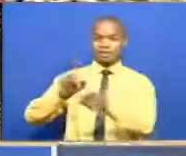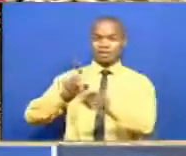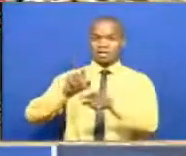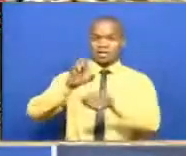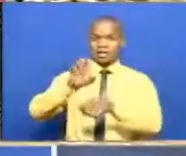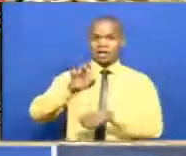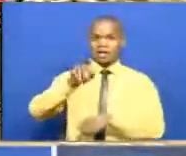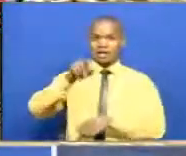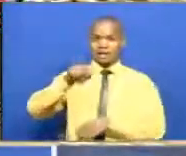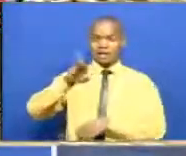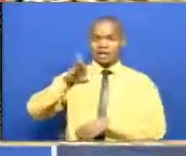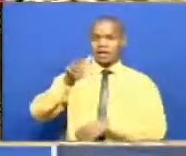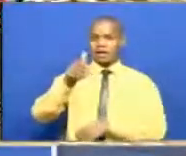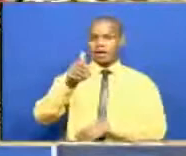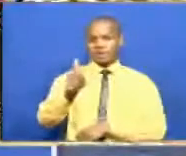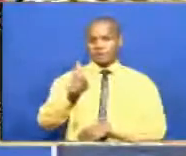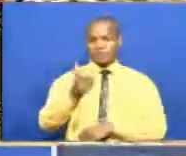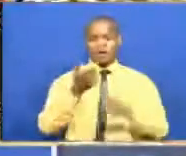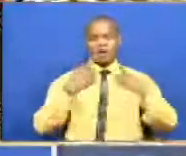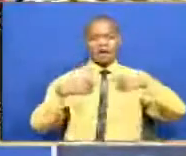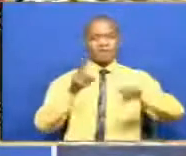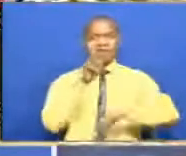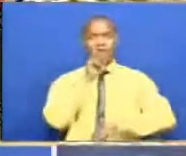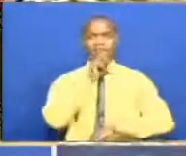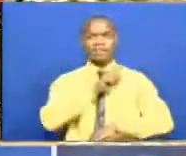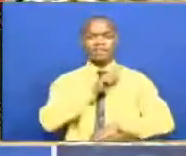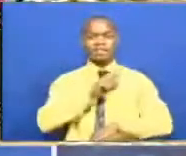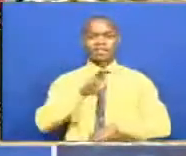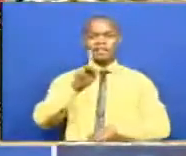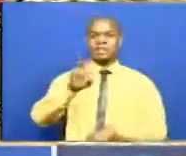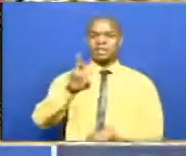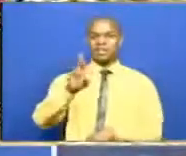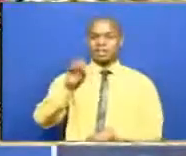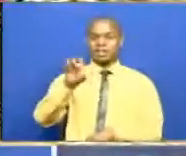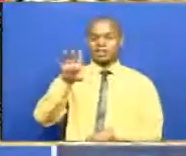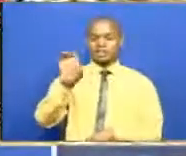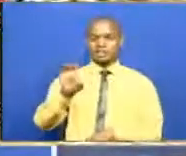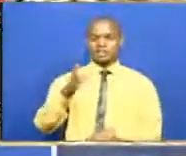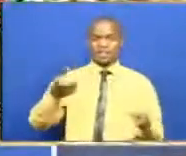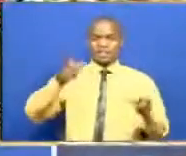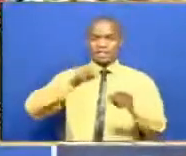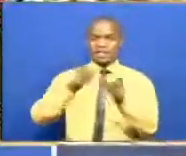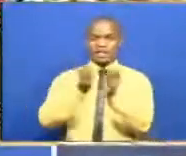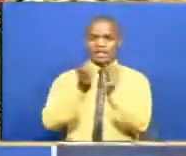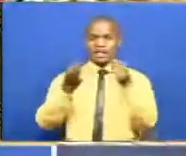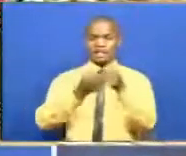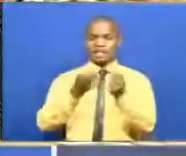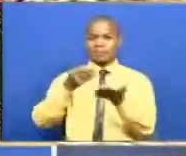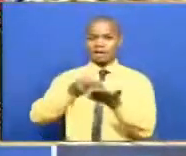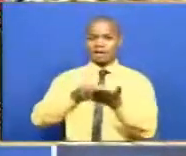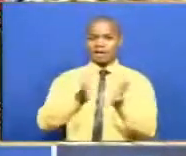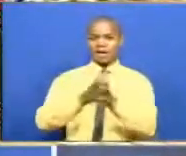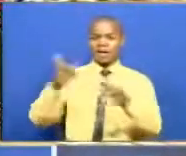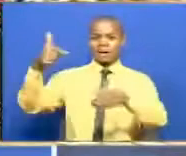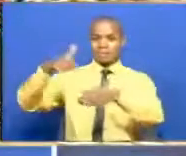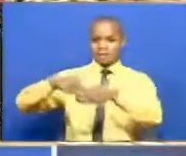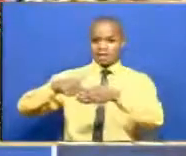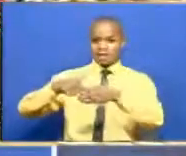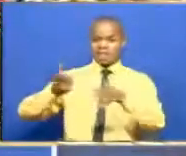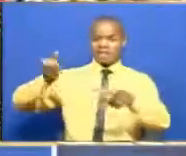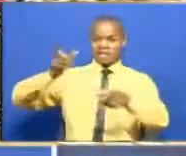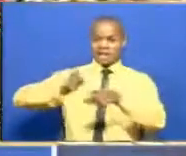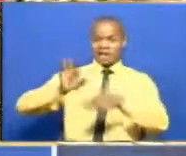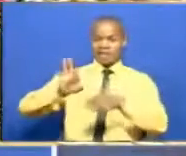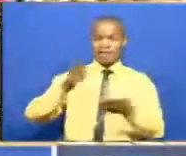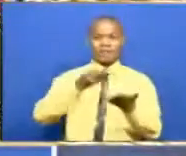Regulatory Authority, kerosene has gone up by 18 shillings and 20 cents per litre, while petrol will be 3 shillings and 47 cents